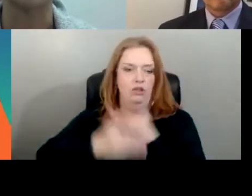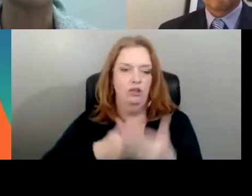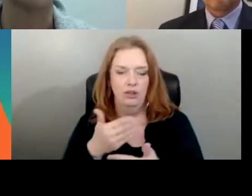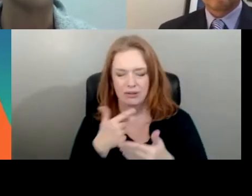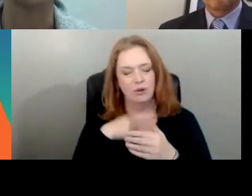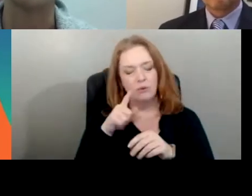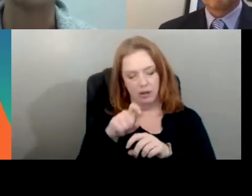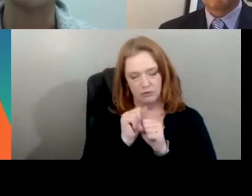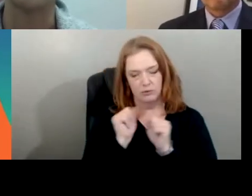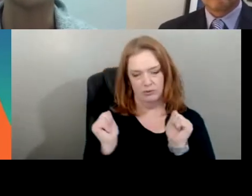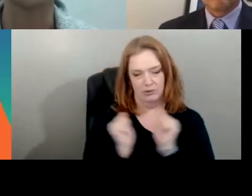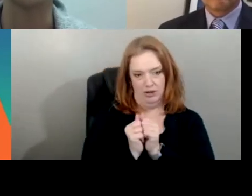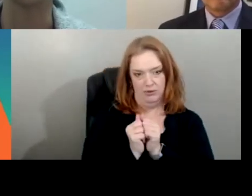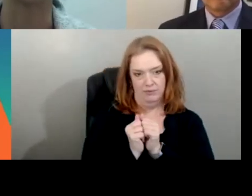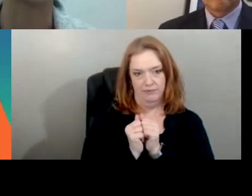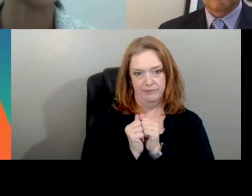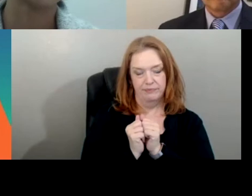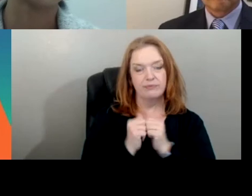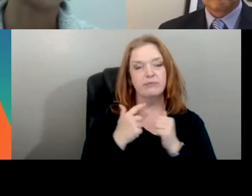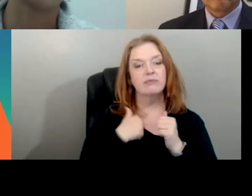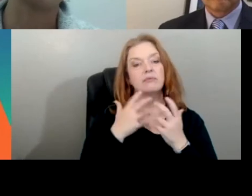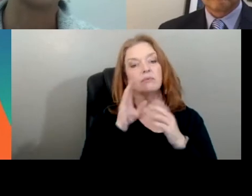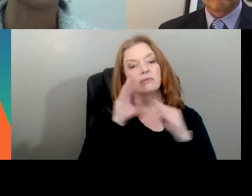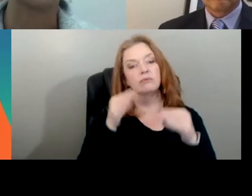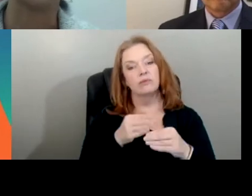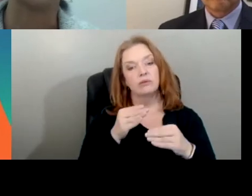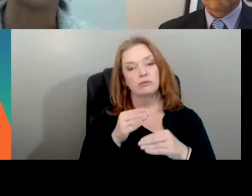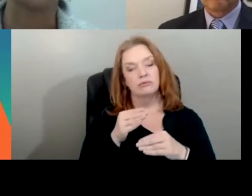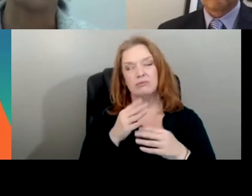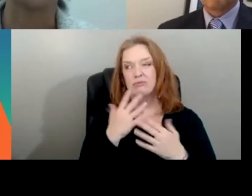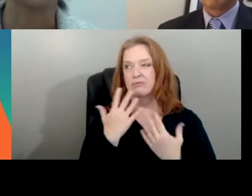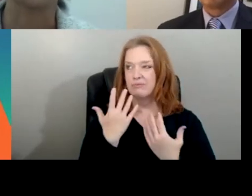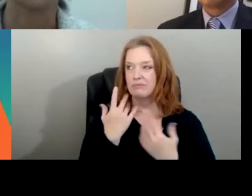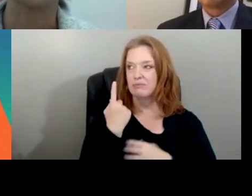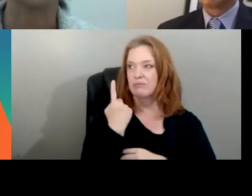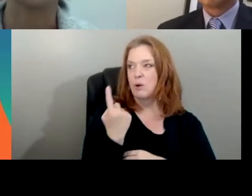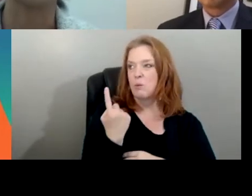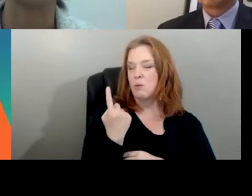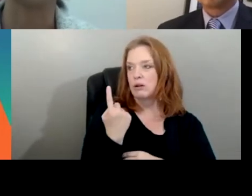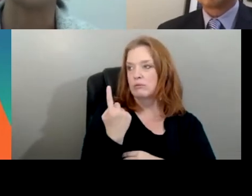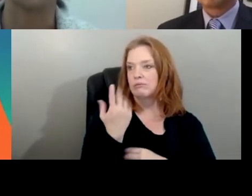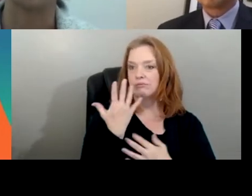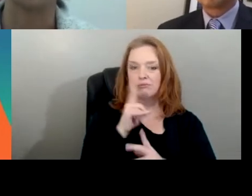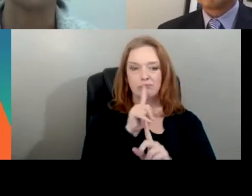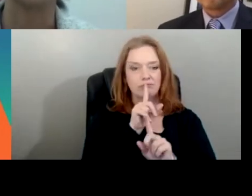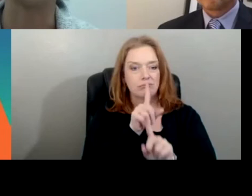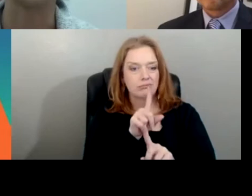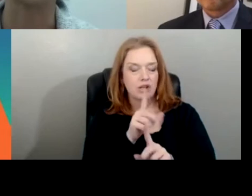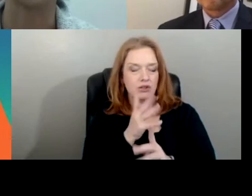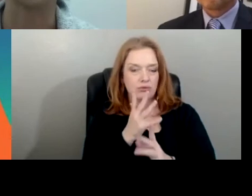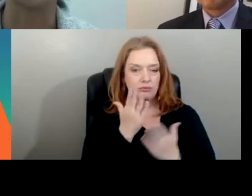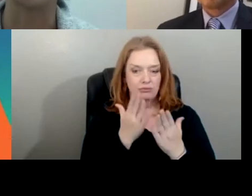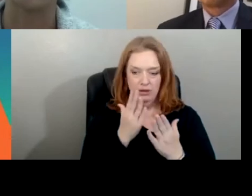And that's pretty much what I'm looking at as solution, is basically giving the law enforcement the